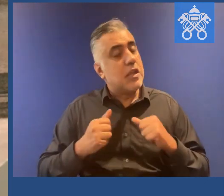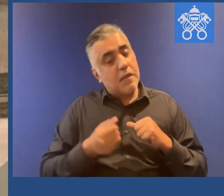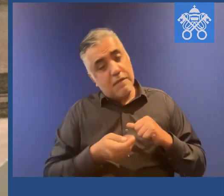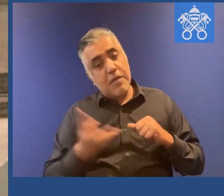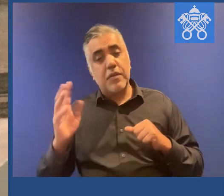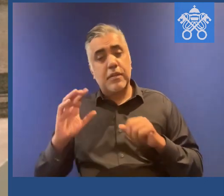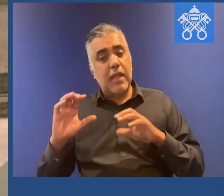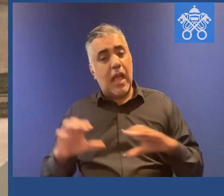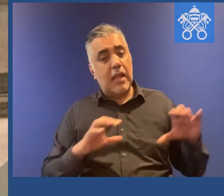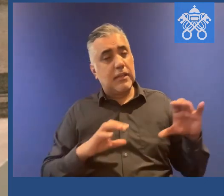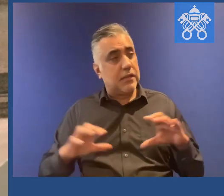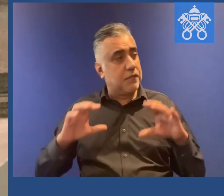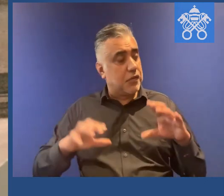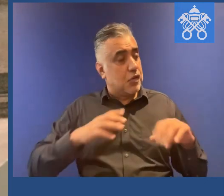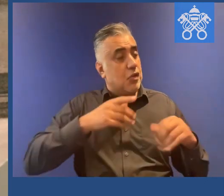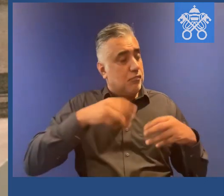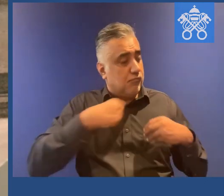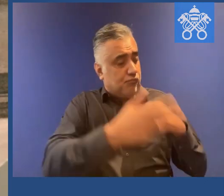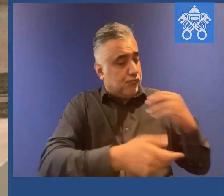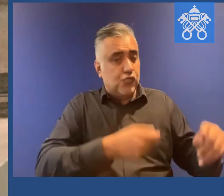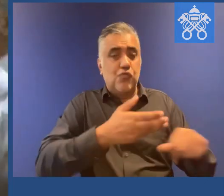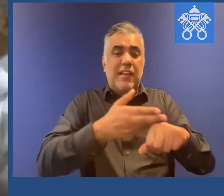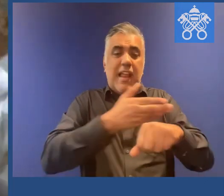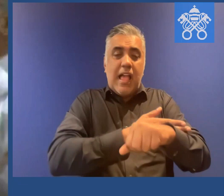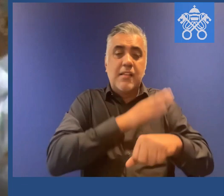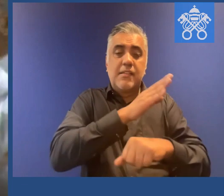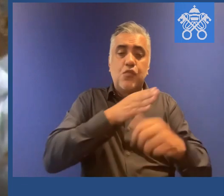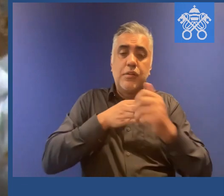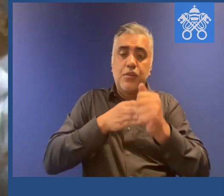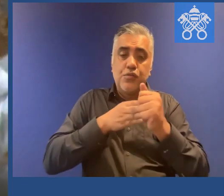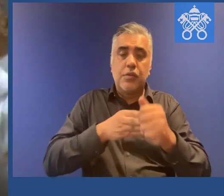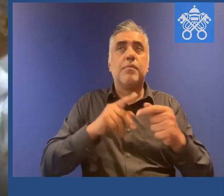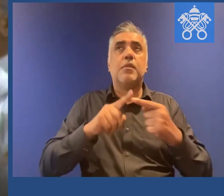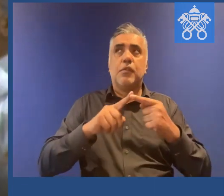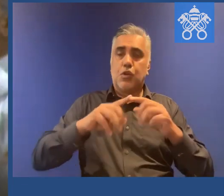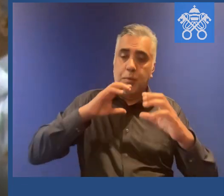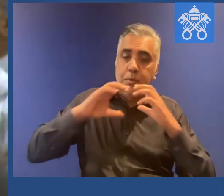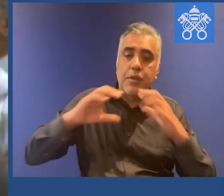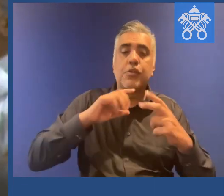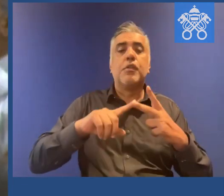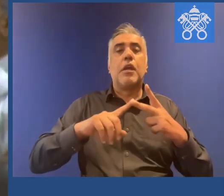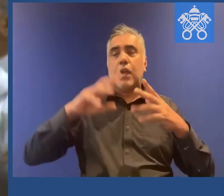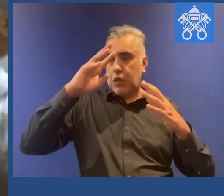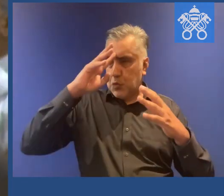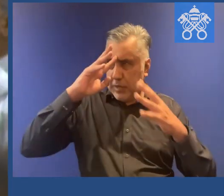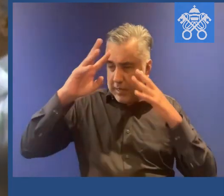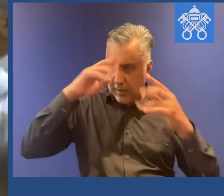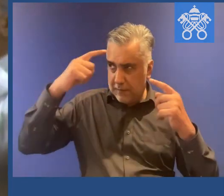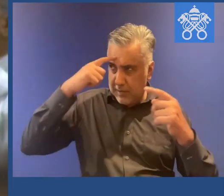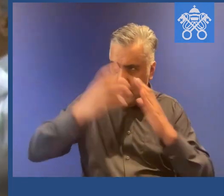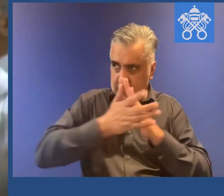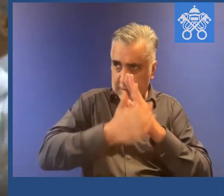other activities to enhance their leadership, communication, and creative thinking